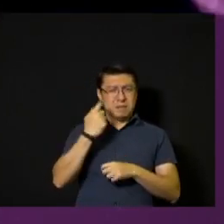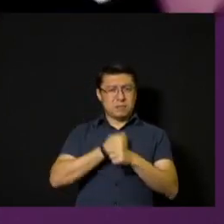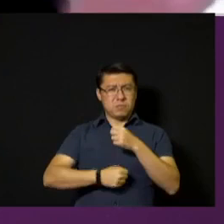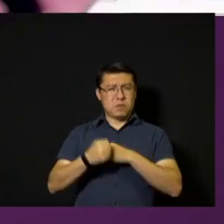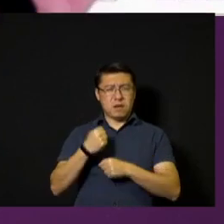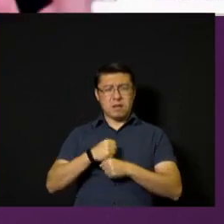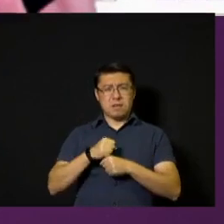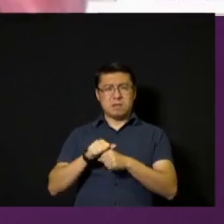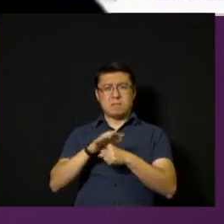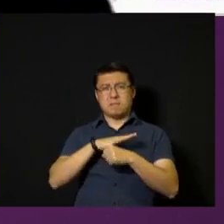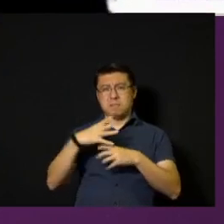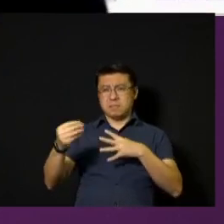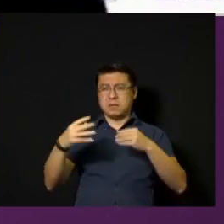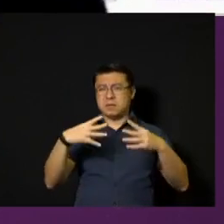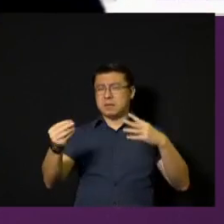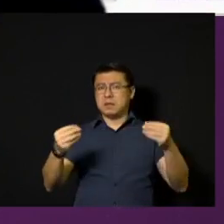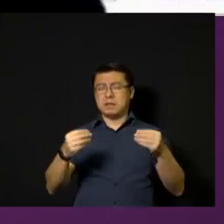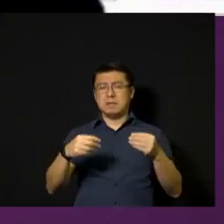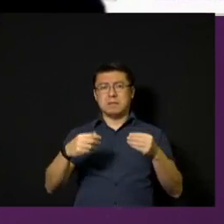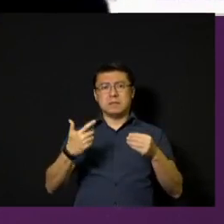of the pandemic,